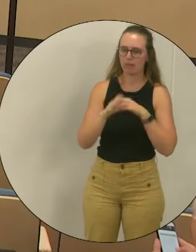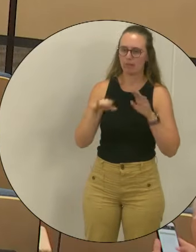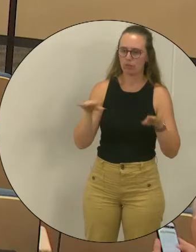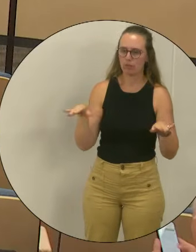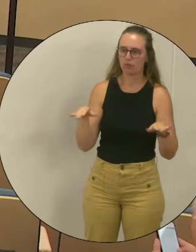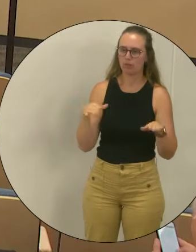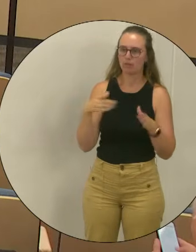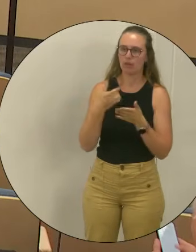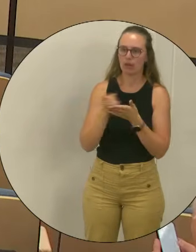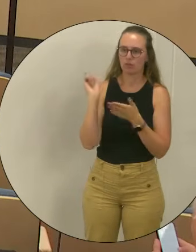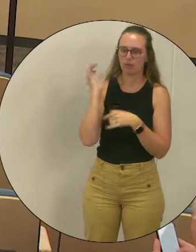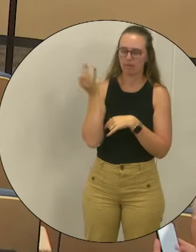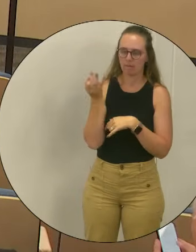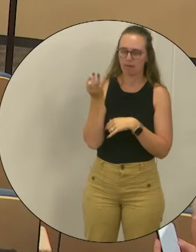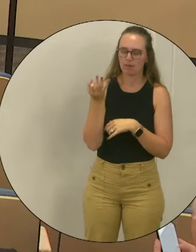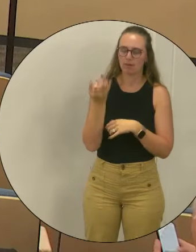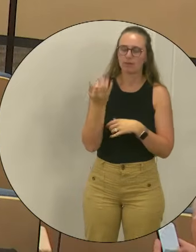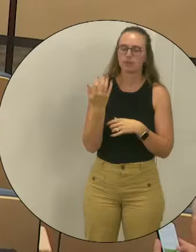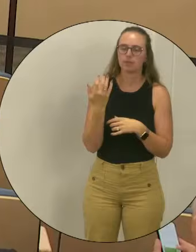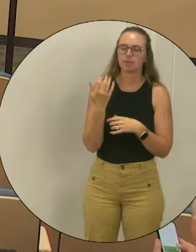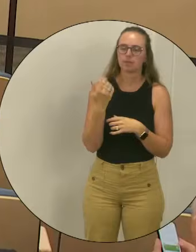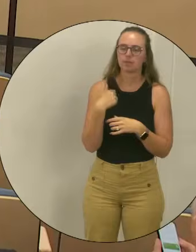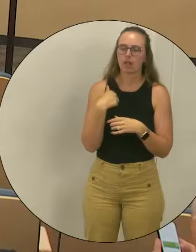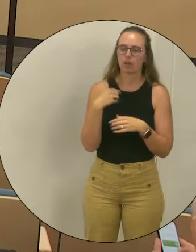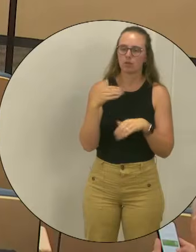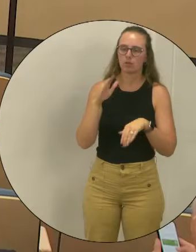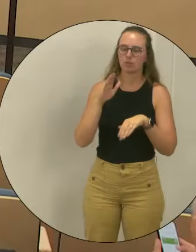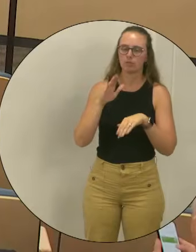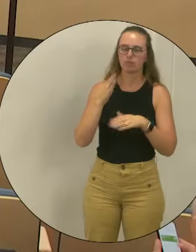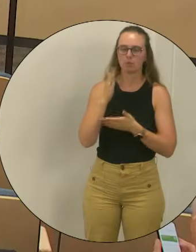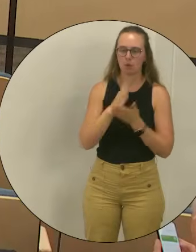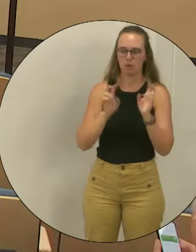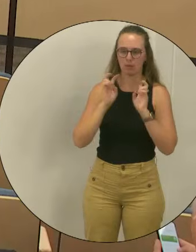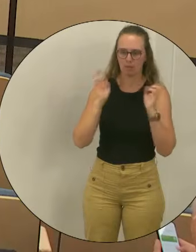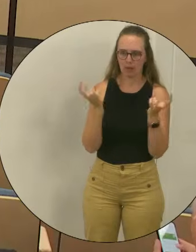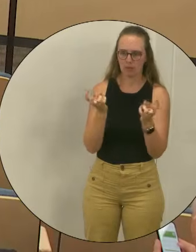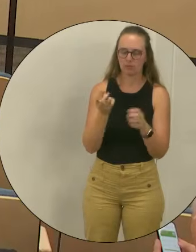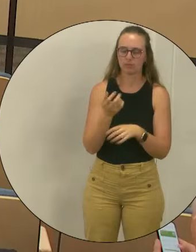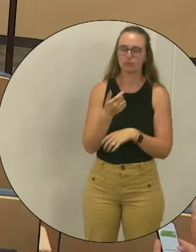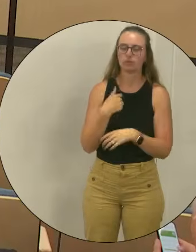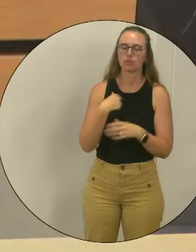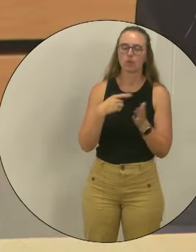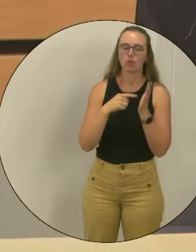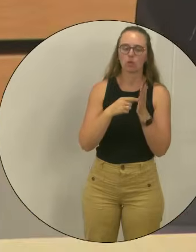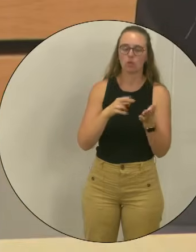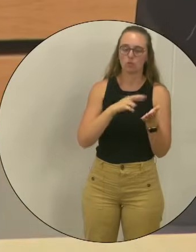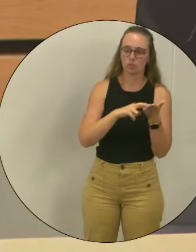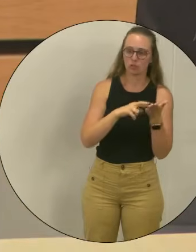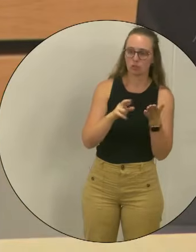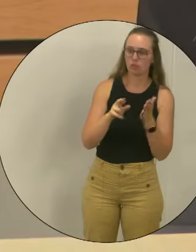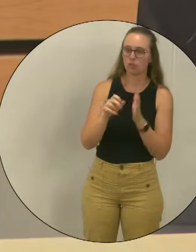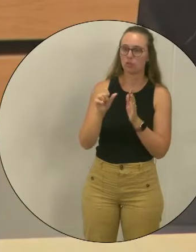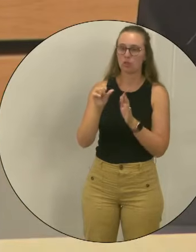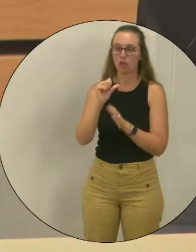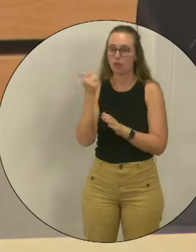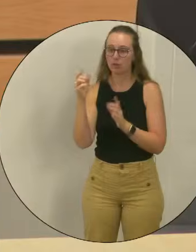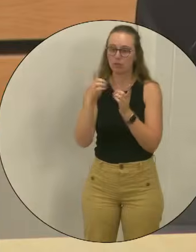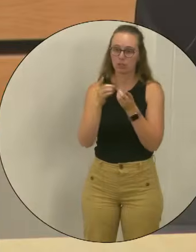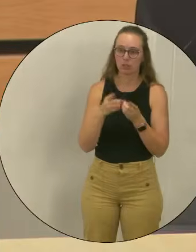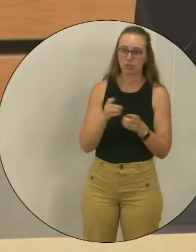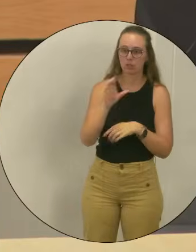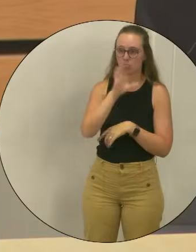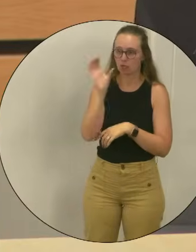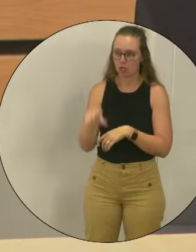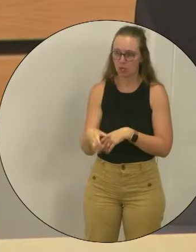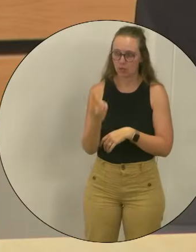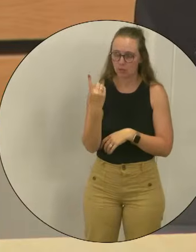last Friday. I was part of a panel, and they shared some research and data from other states and other districts. Chicago is